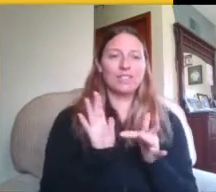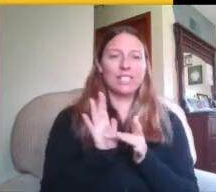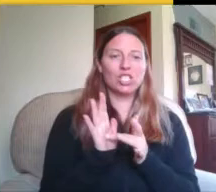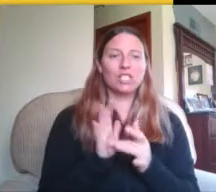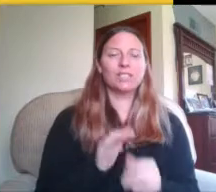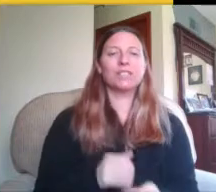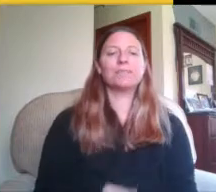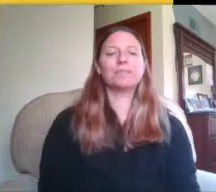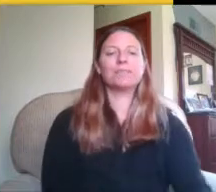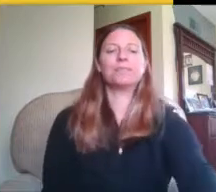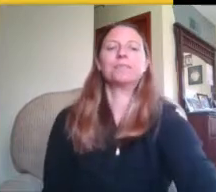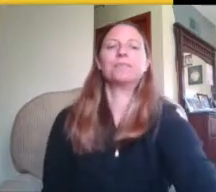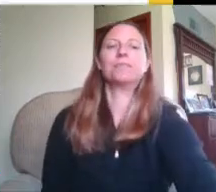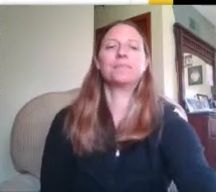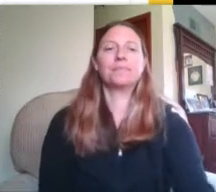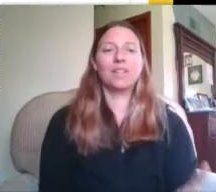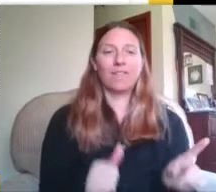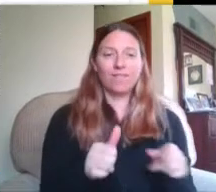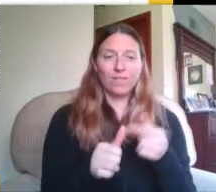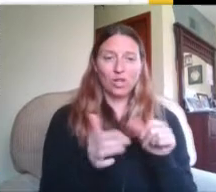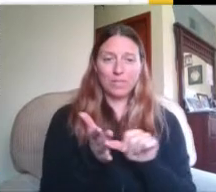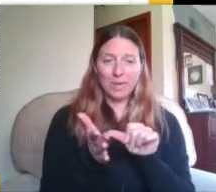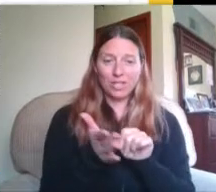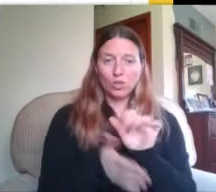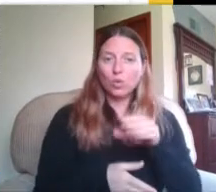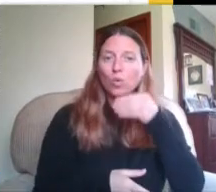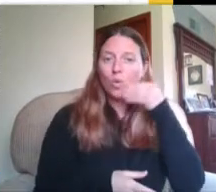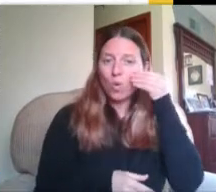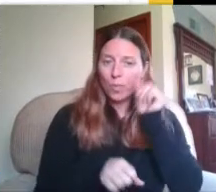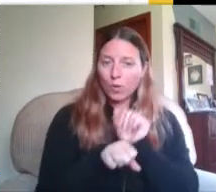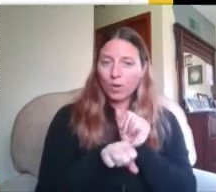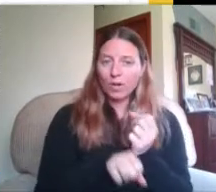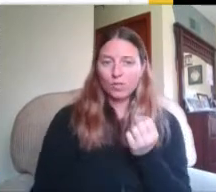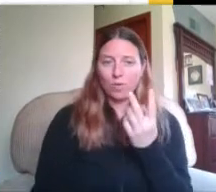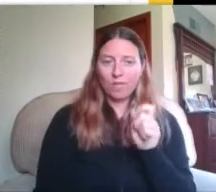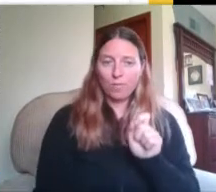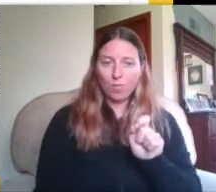The first page is for you to check your homework, 12.4.